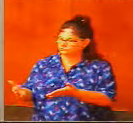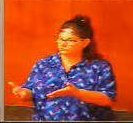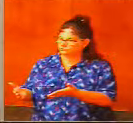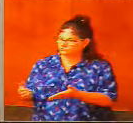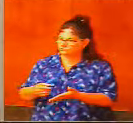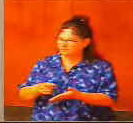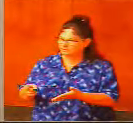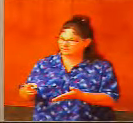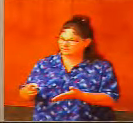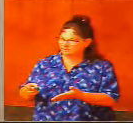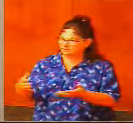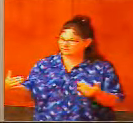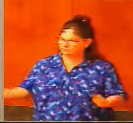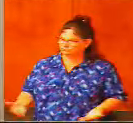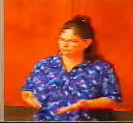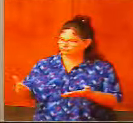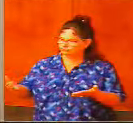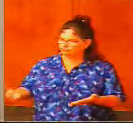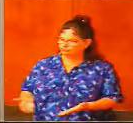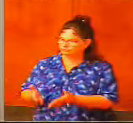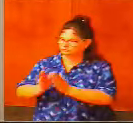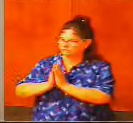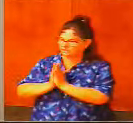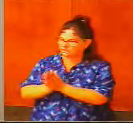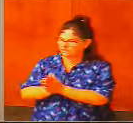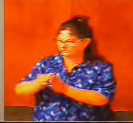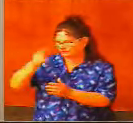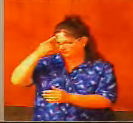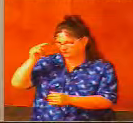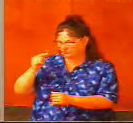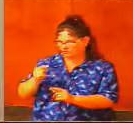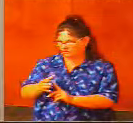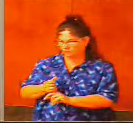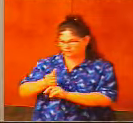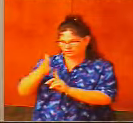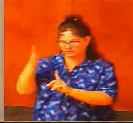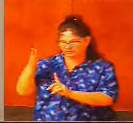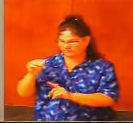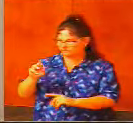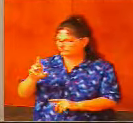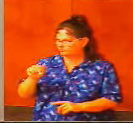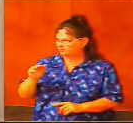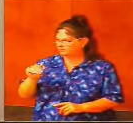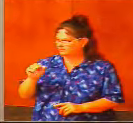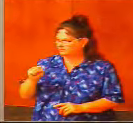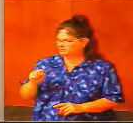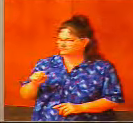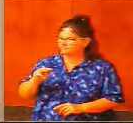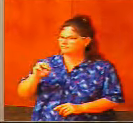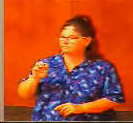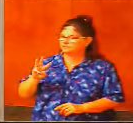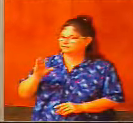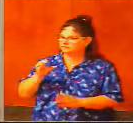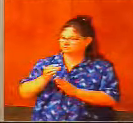they were stirred up to ask for the release of Barabbas. Matthew says in Matthew 27:20, "But the